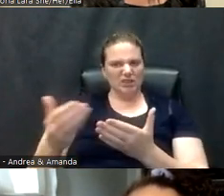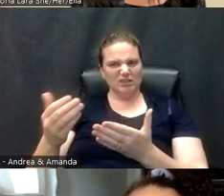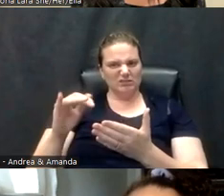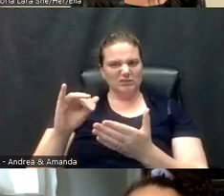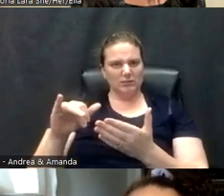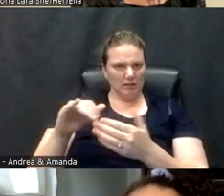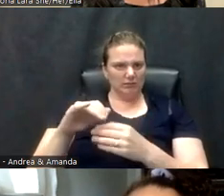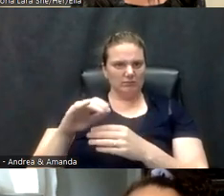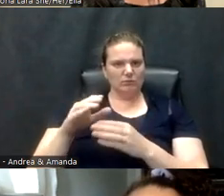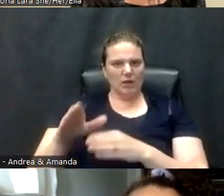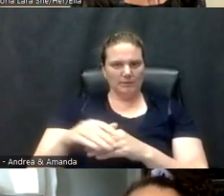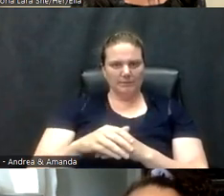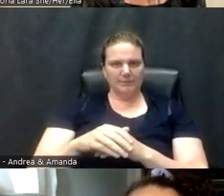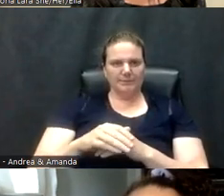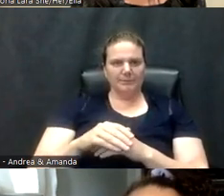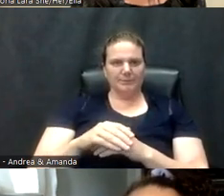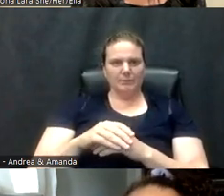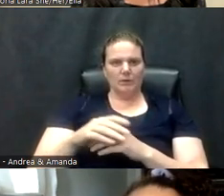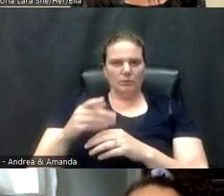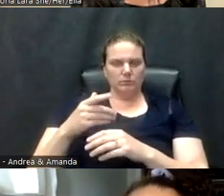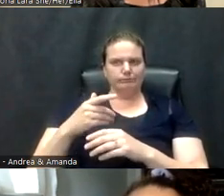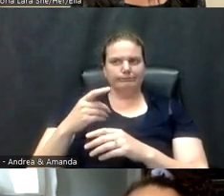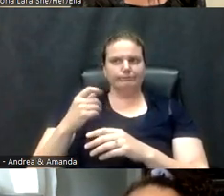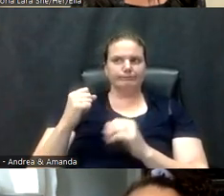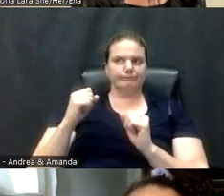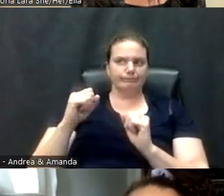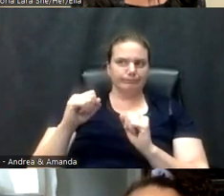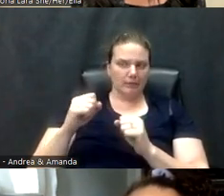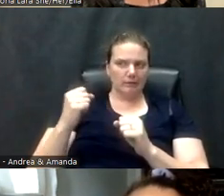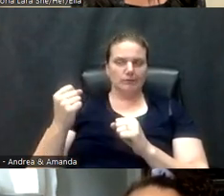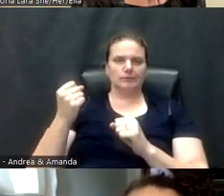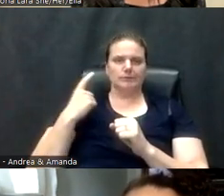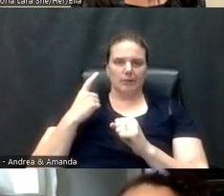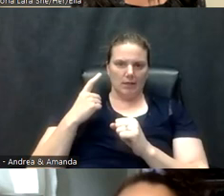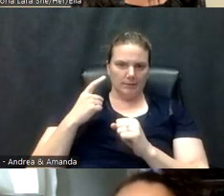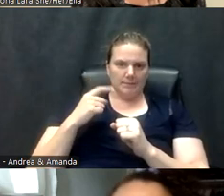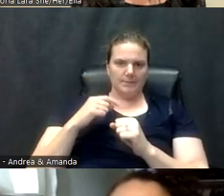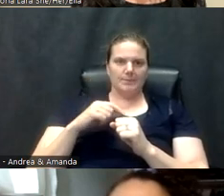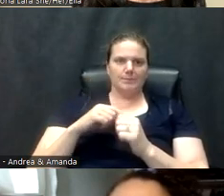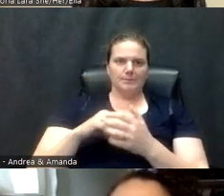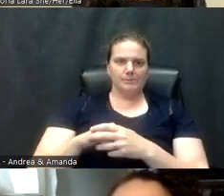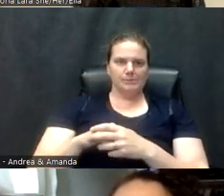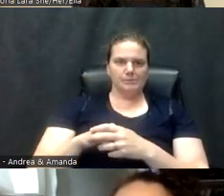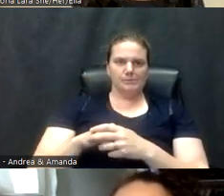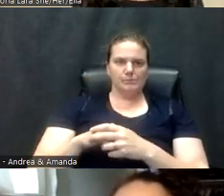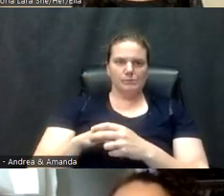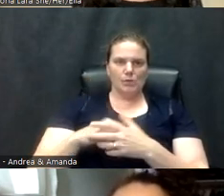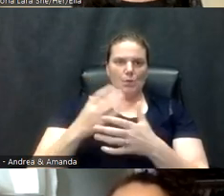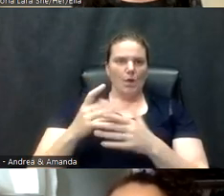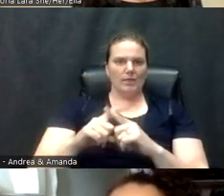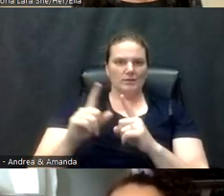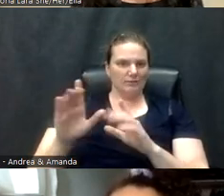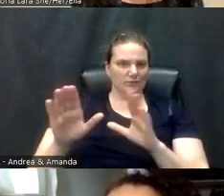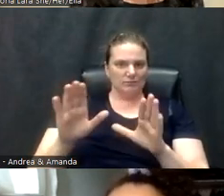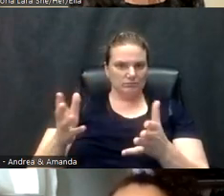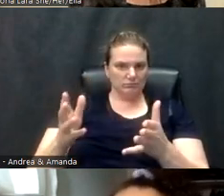we can kind of get wrap our minds around what the differences are